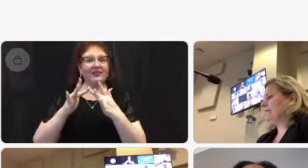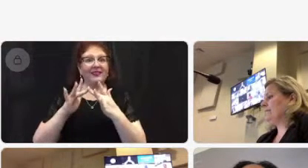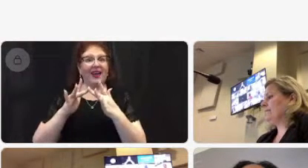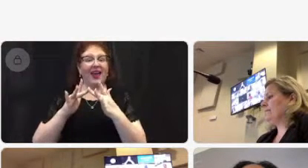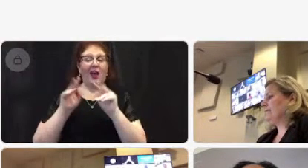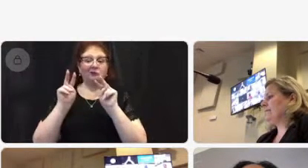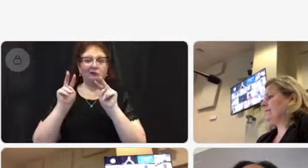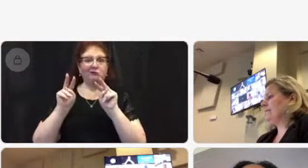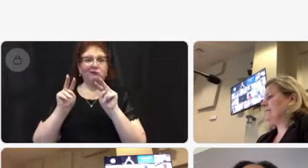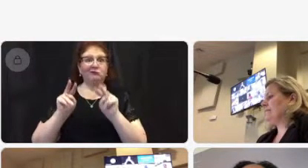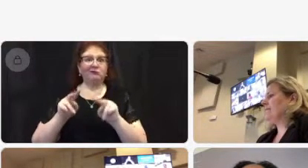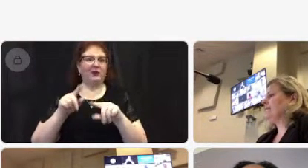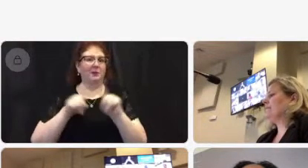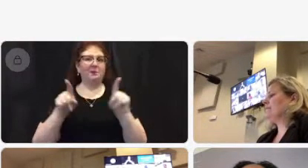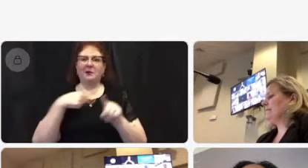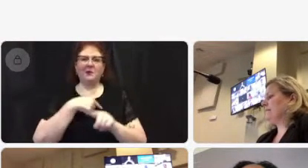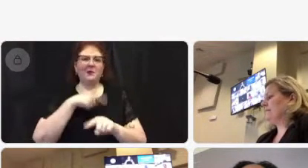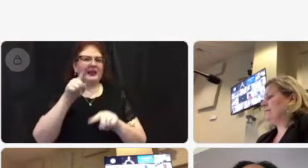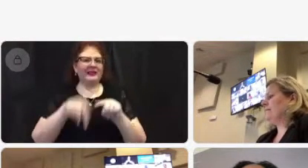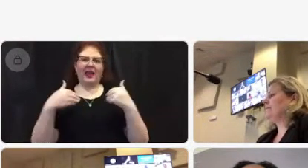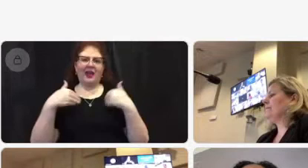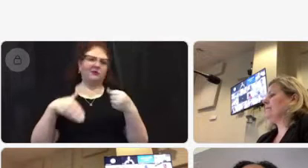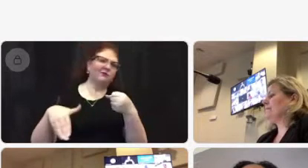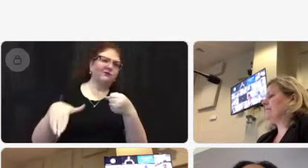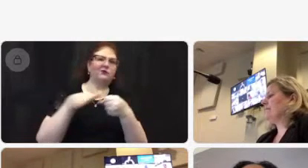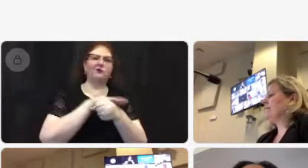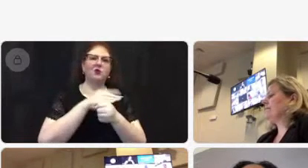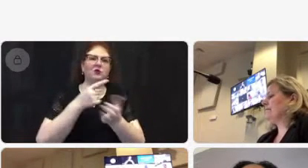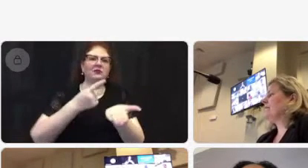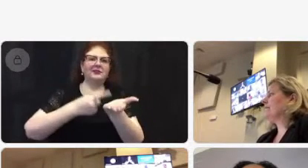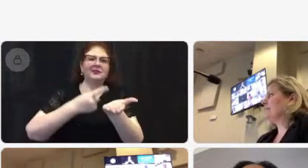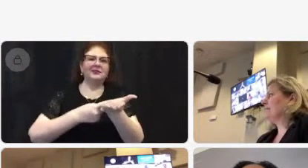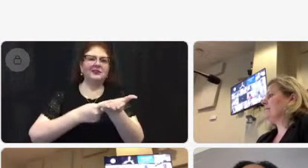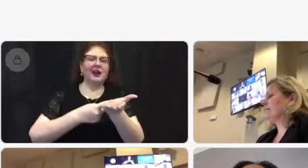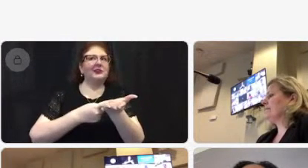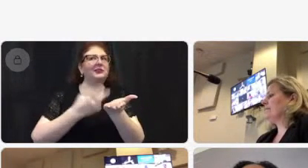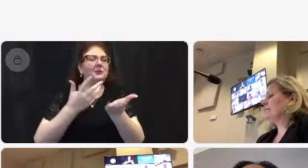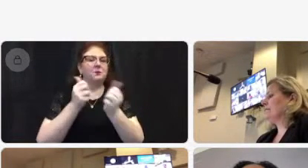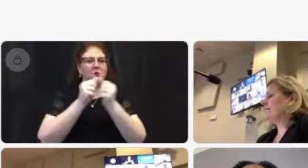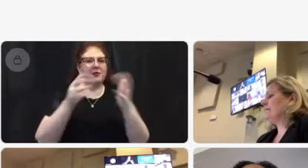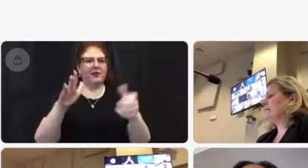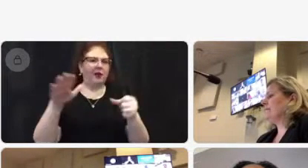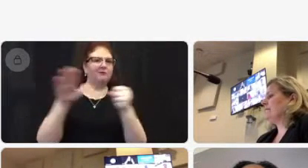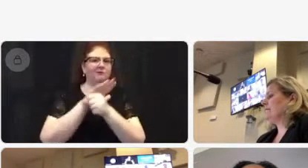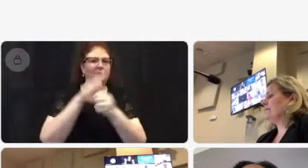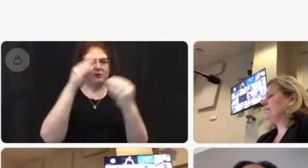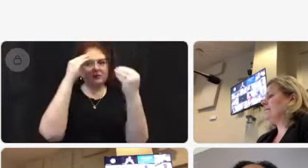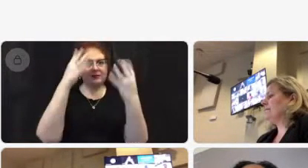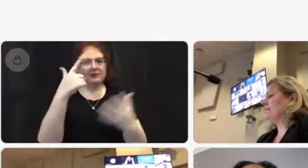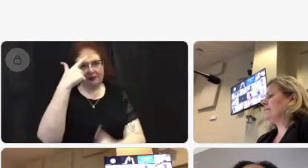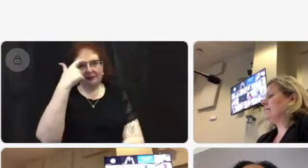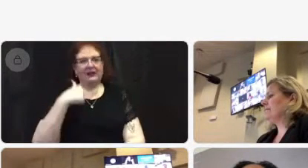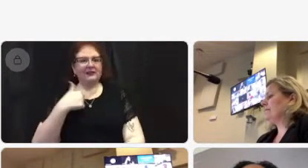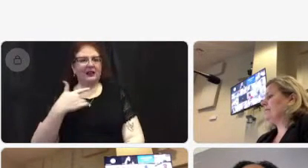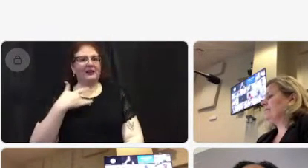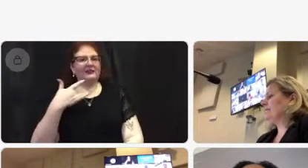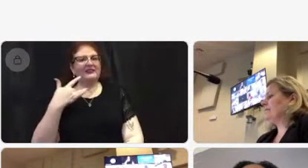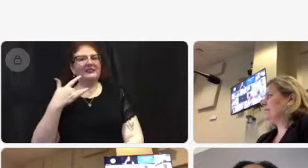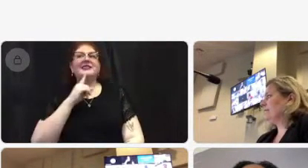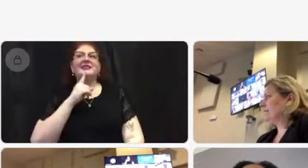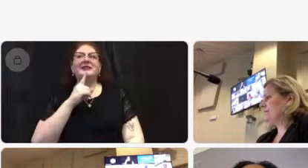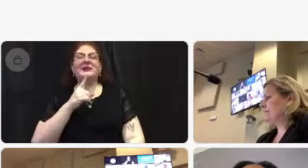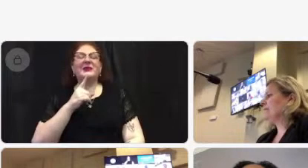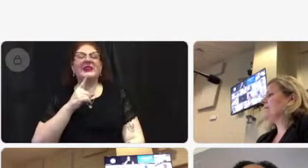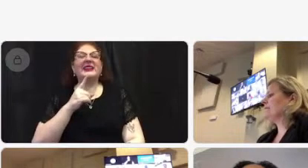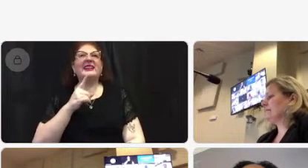the complete discussion that we need without that, because anecdotally, I feel like they're all kind of in